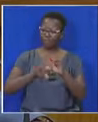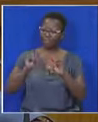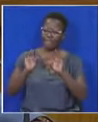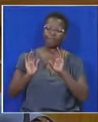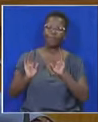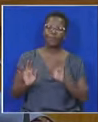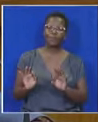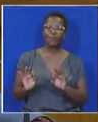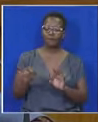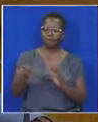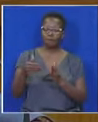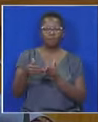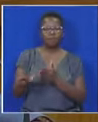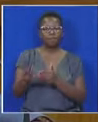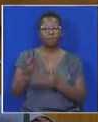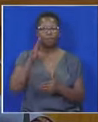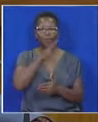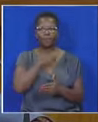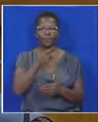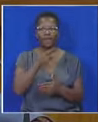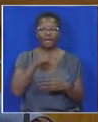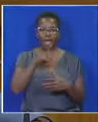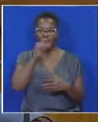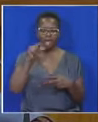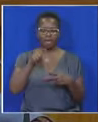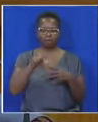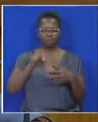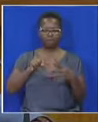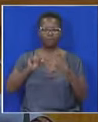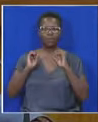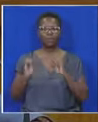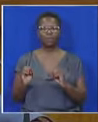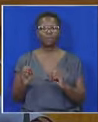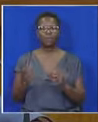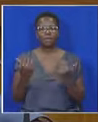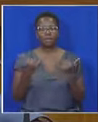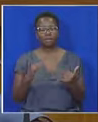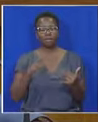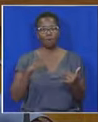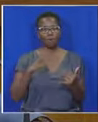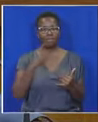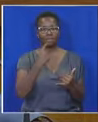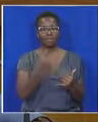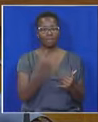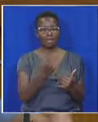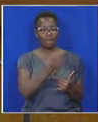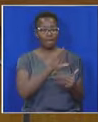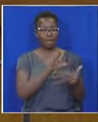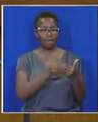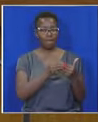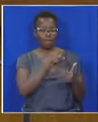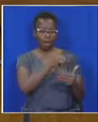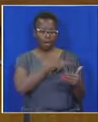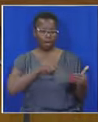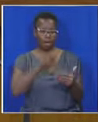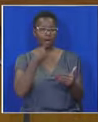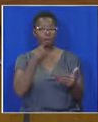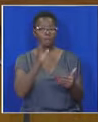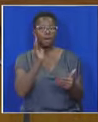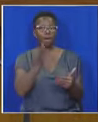Africans, who they did not even give a second look at, but rather each member of the committee was told that they must